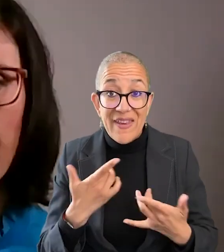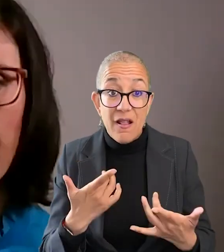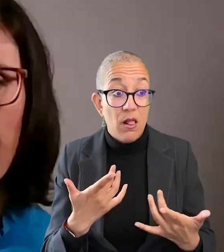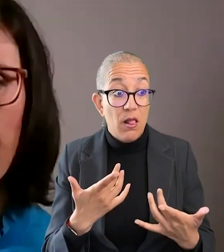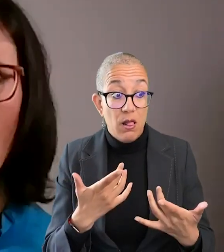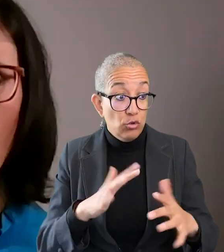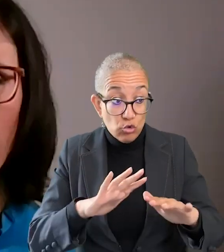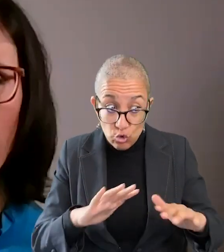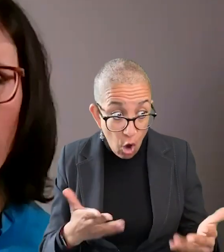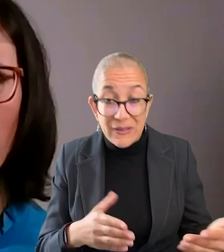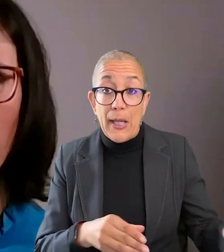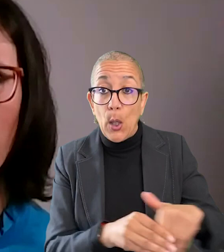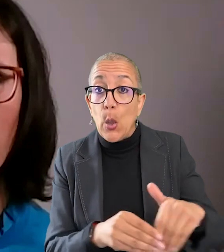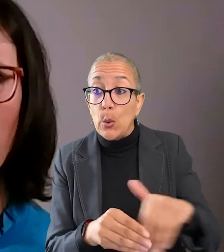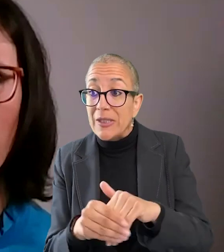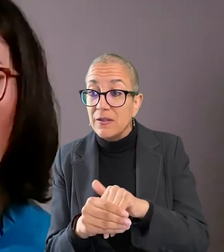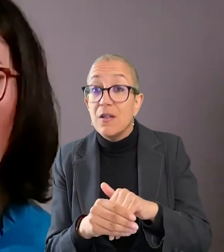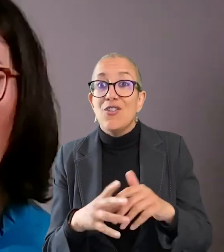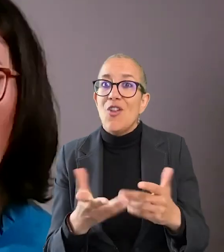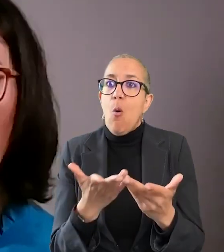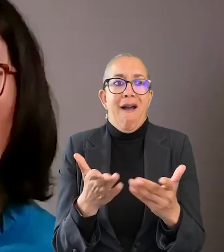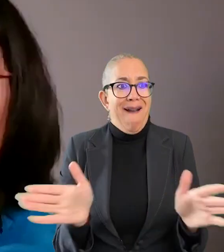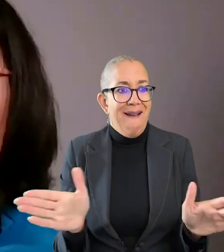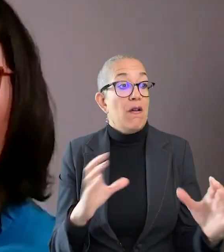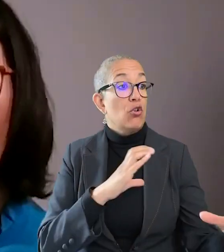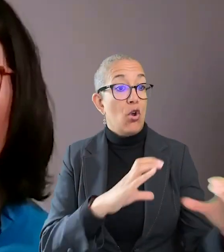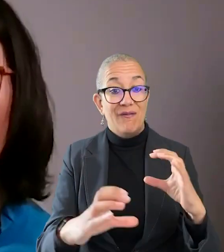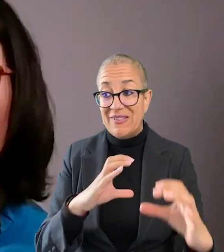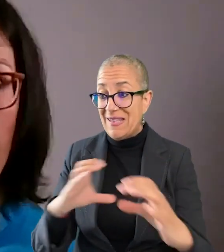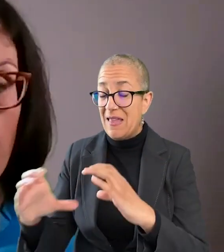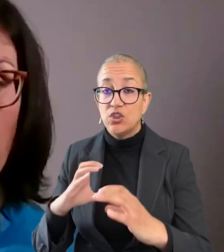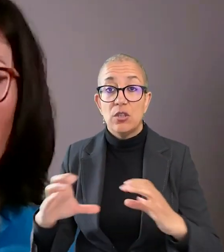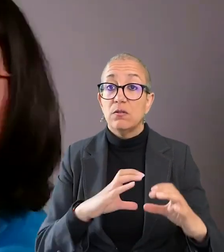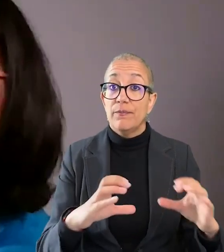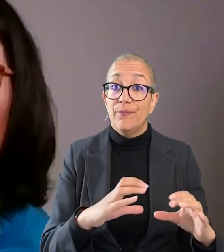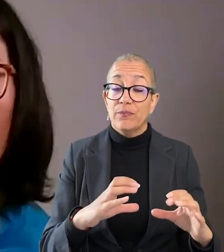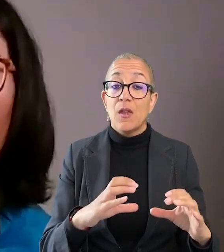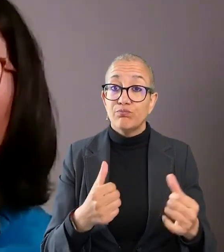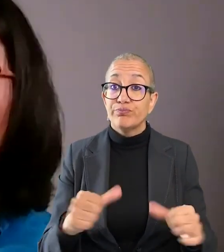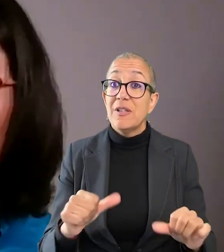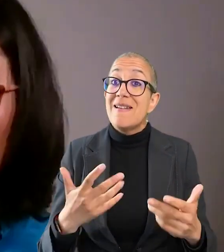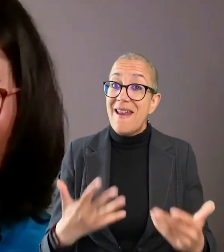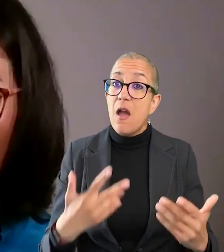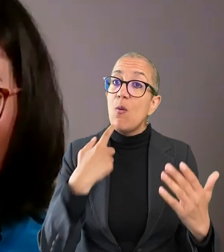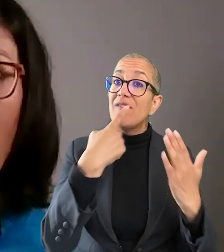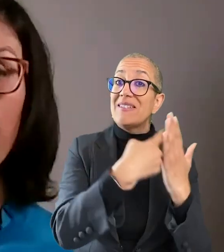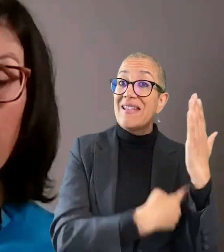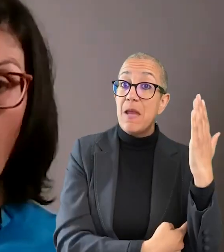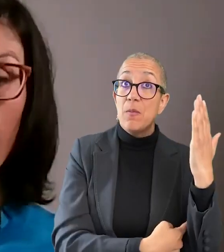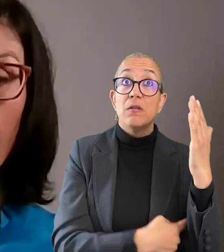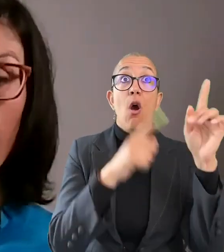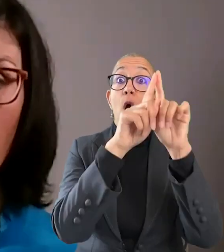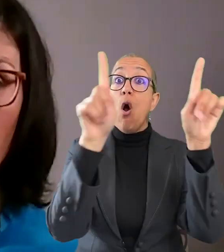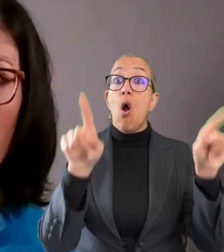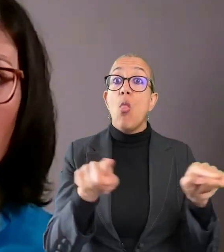not included? To be able to have those conversations together. And as a result, we now have a statement that is up on the wall that